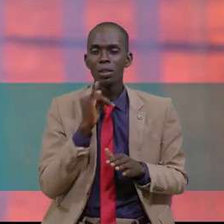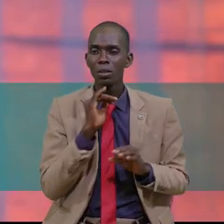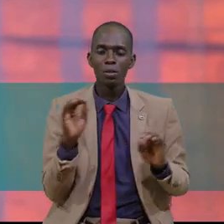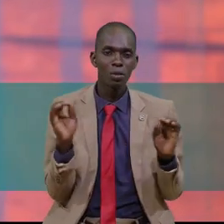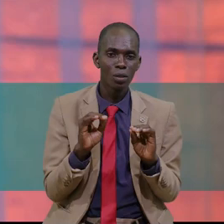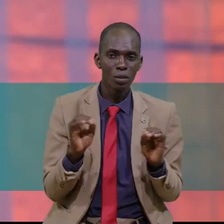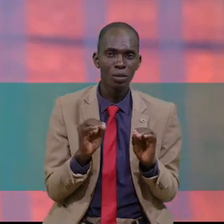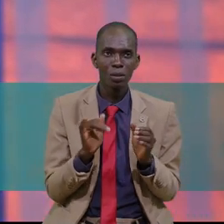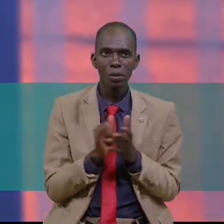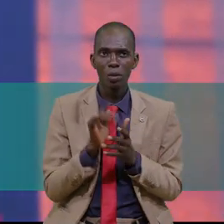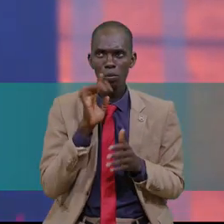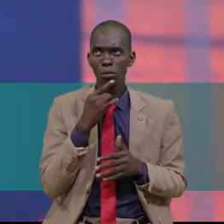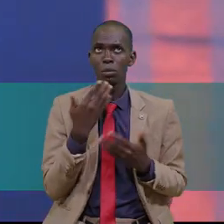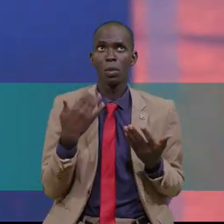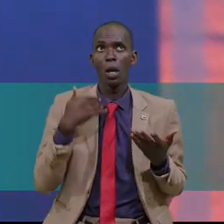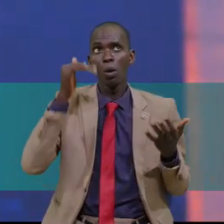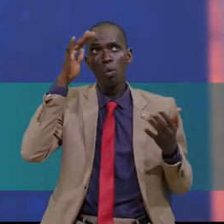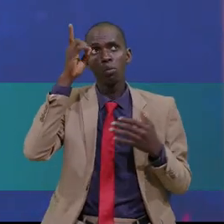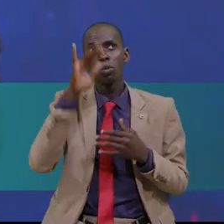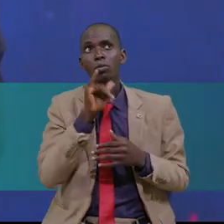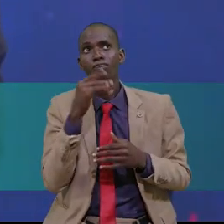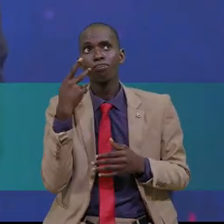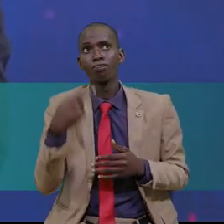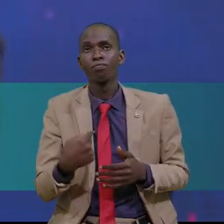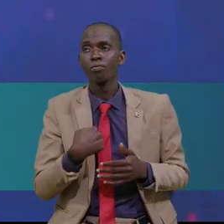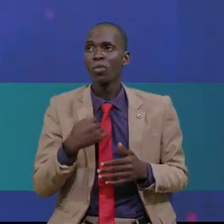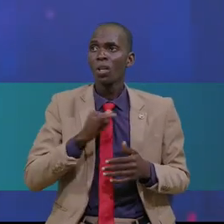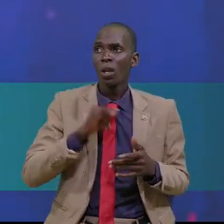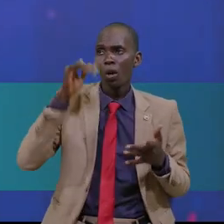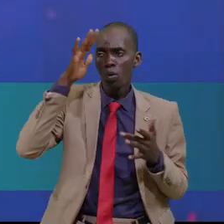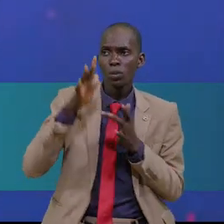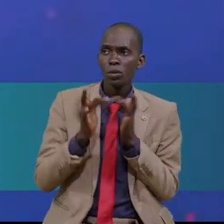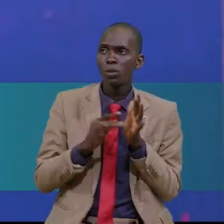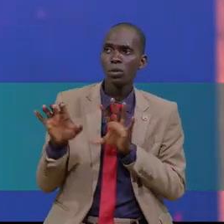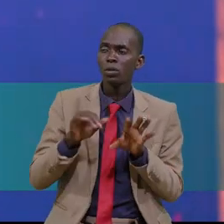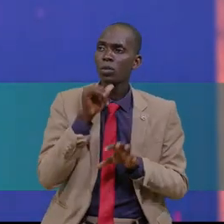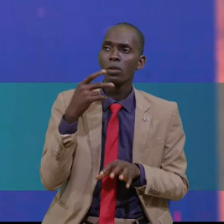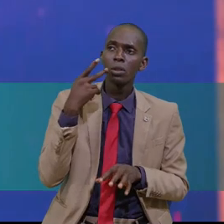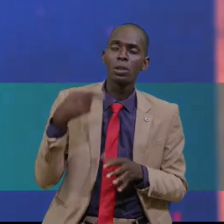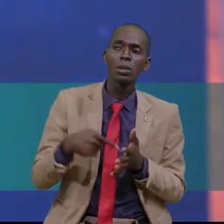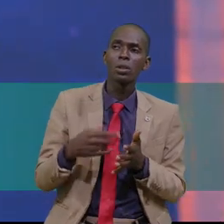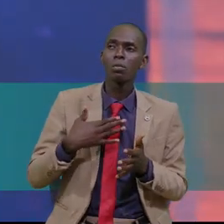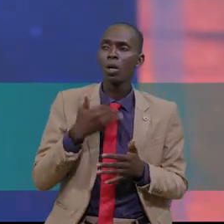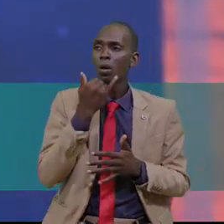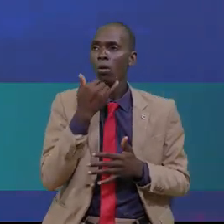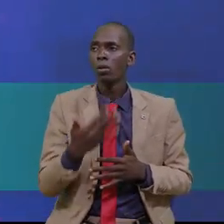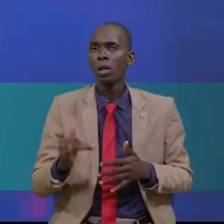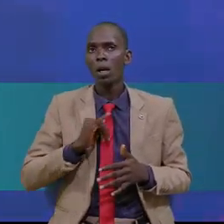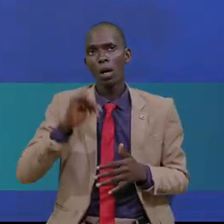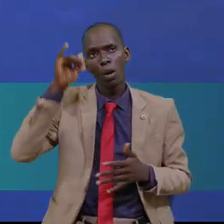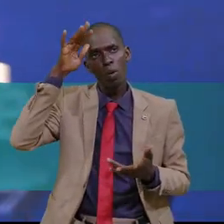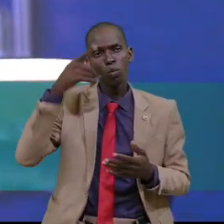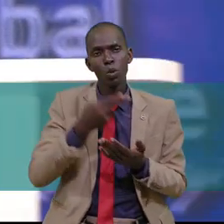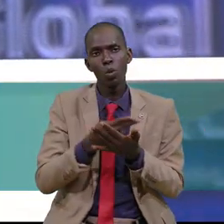not see this. I hope Jesus does not see this. I hope the Holy Ghost will not discover this.